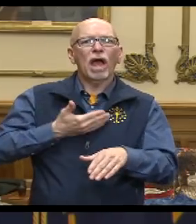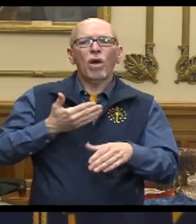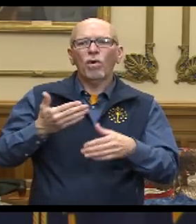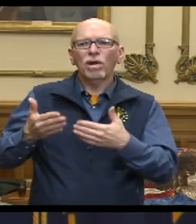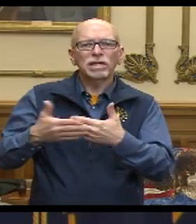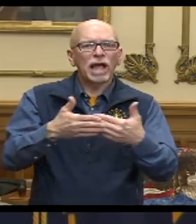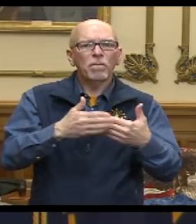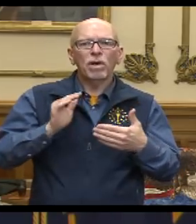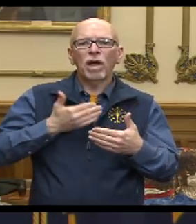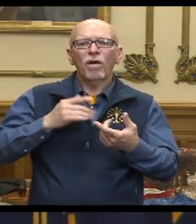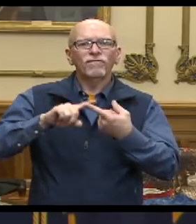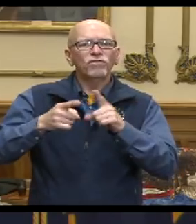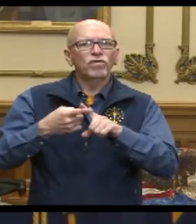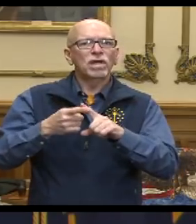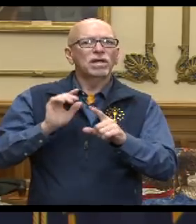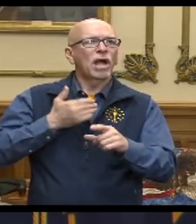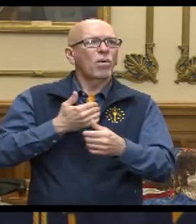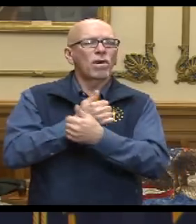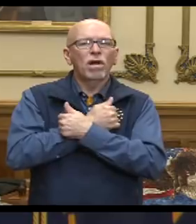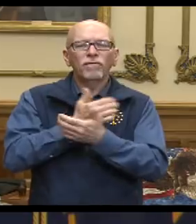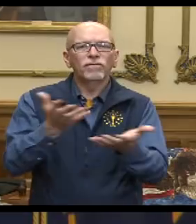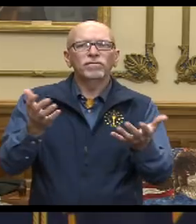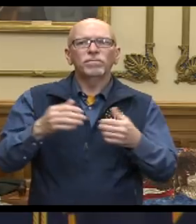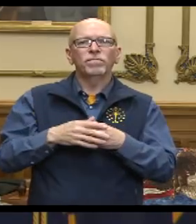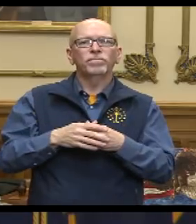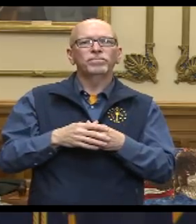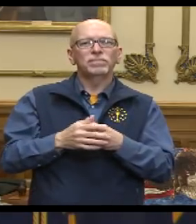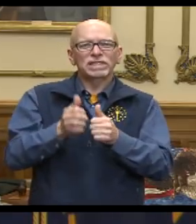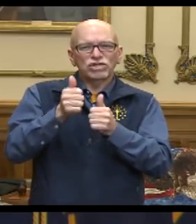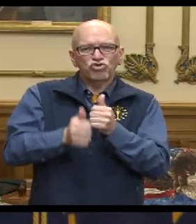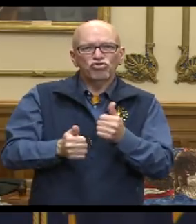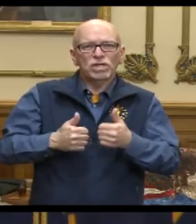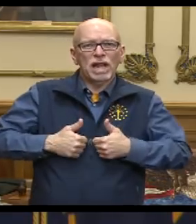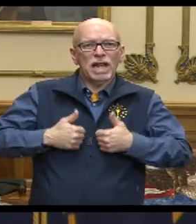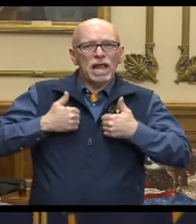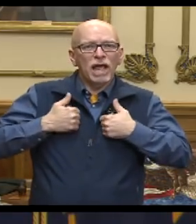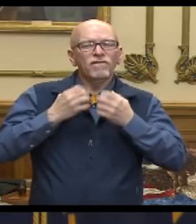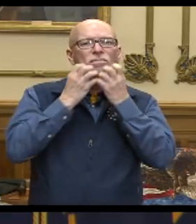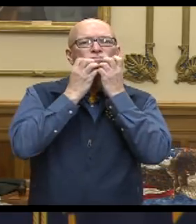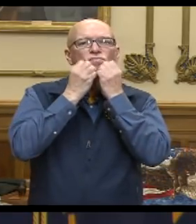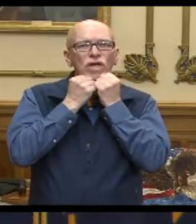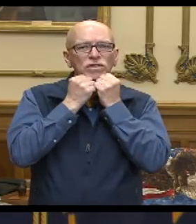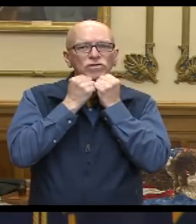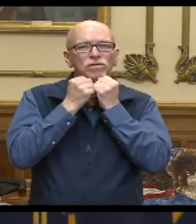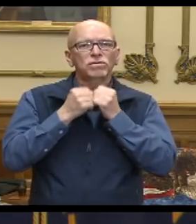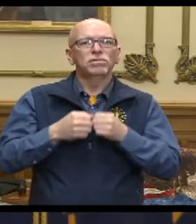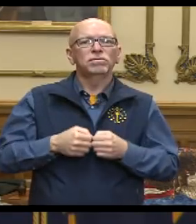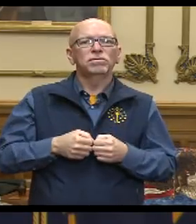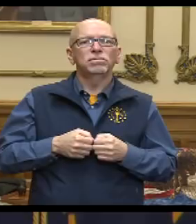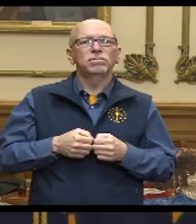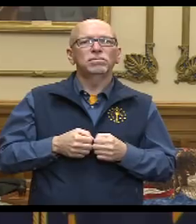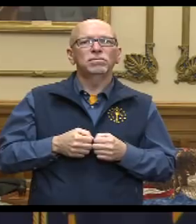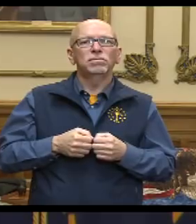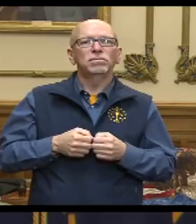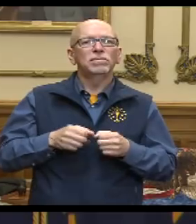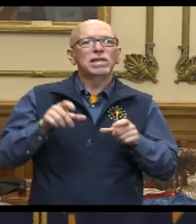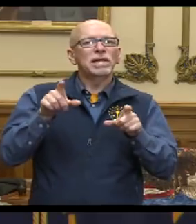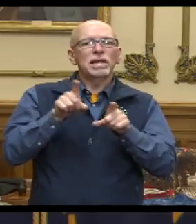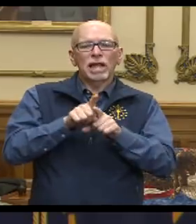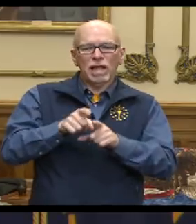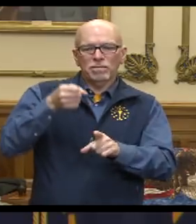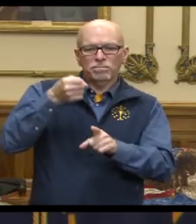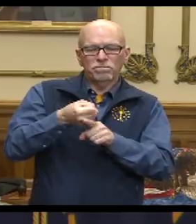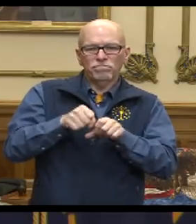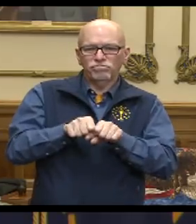and loved ones. Each life was precious, and like ripples in a pond,